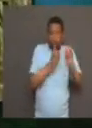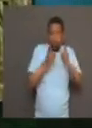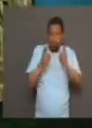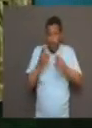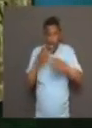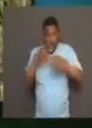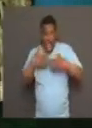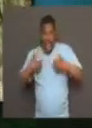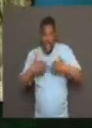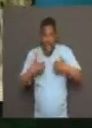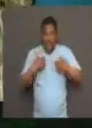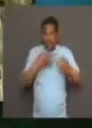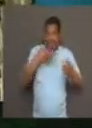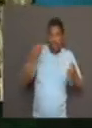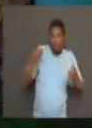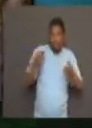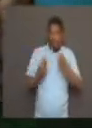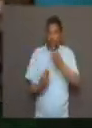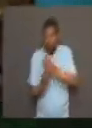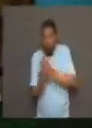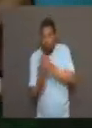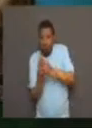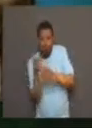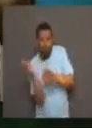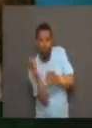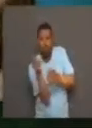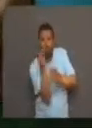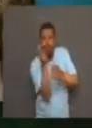animals and grow crops.